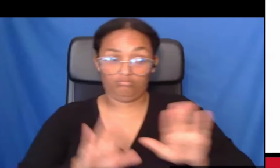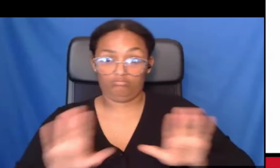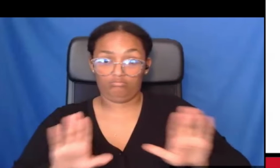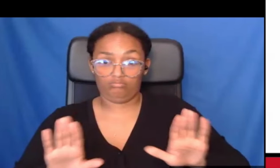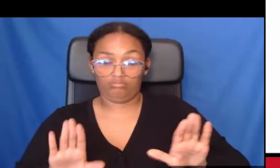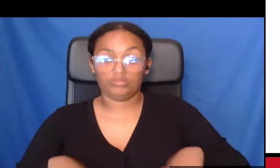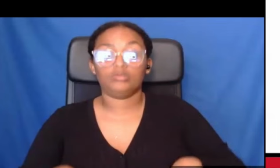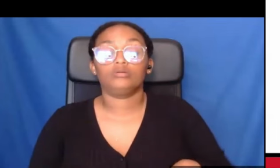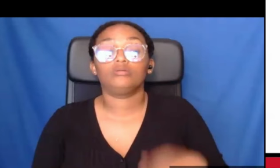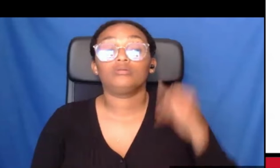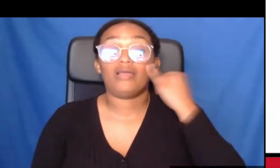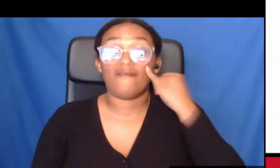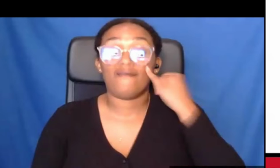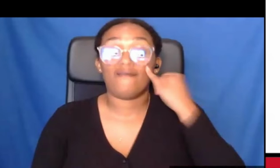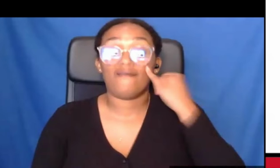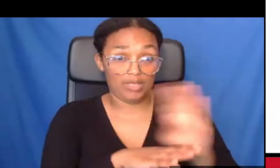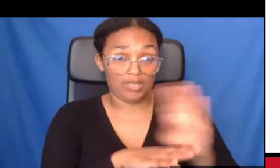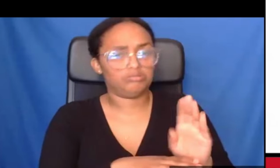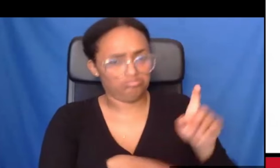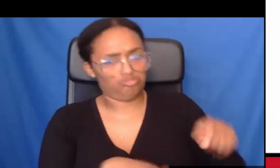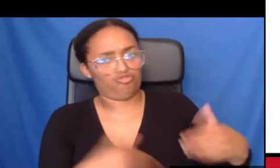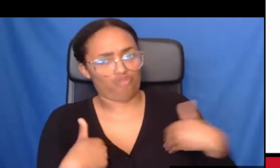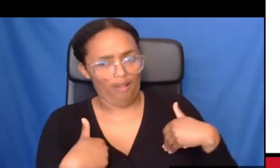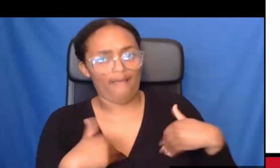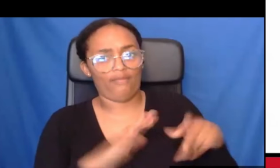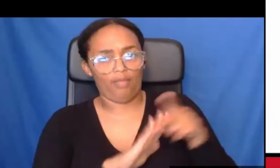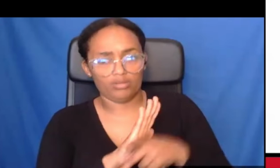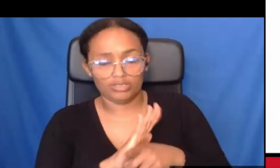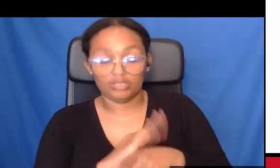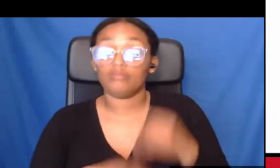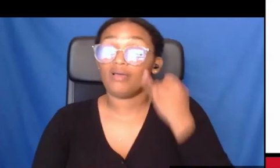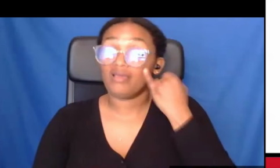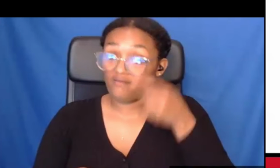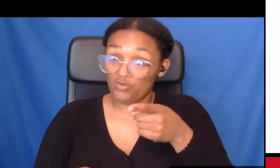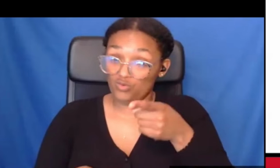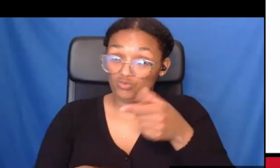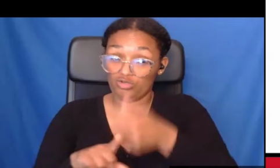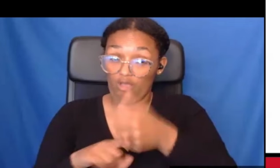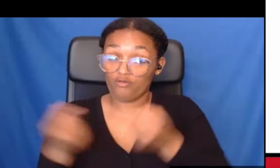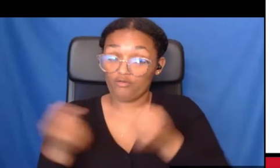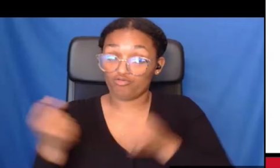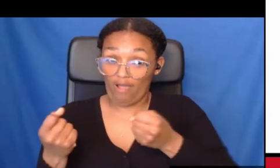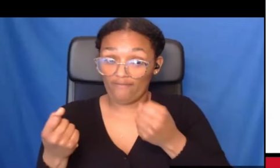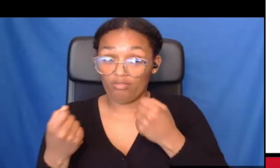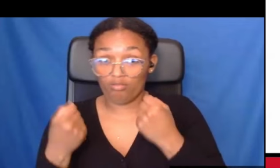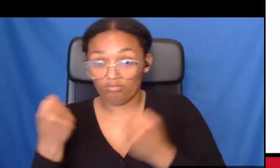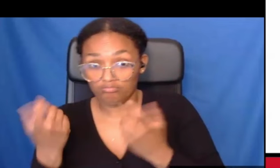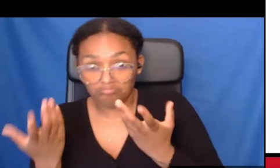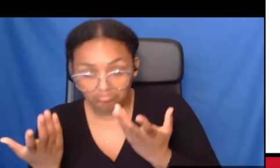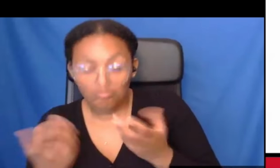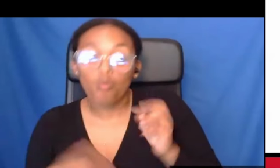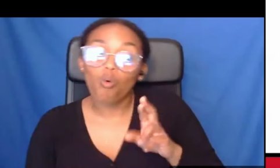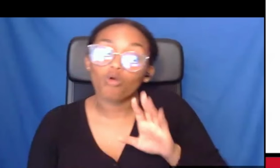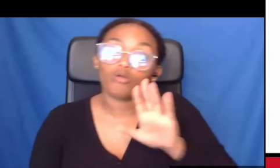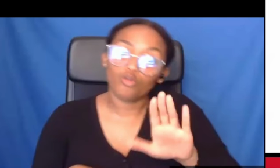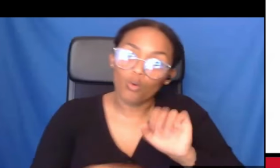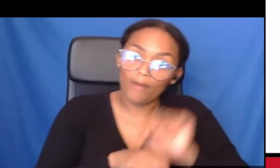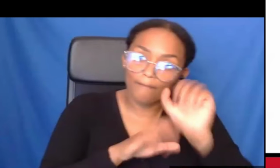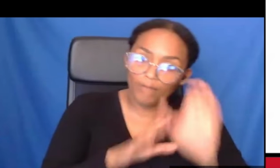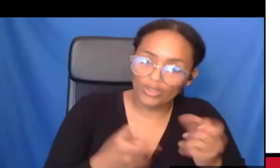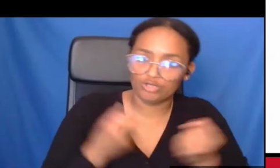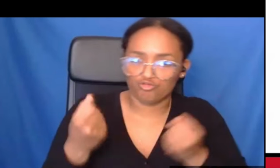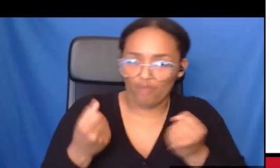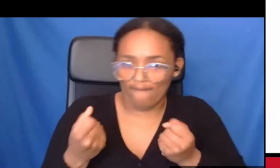easy answer. Who drives the vehicle? You or your employees? How is the vehicle